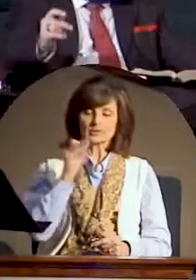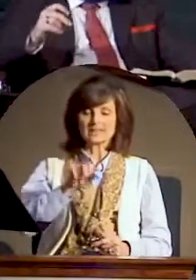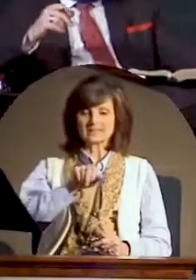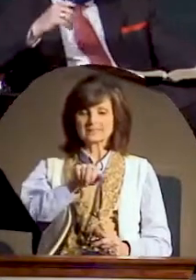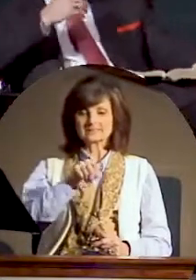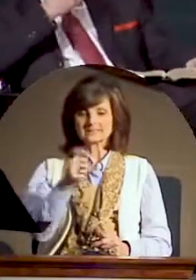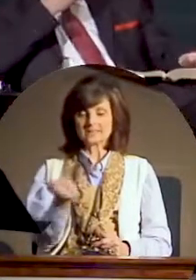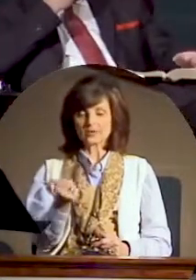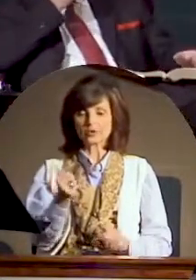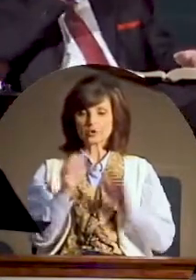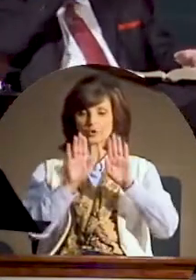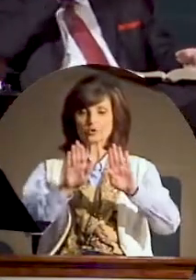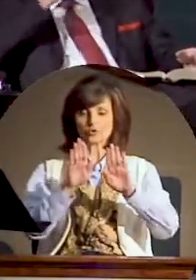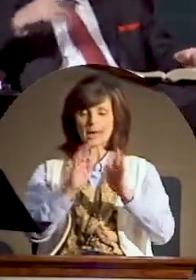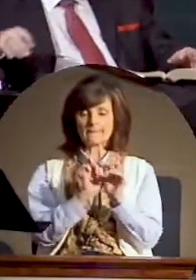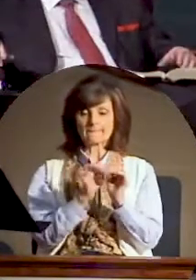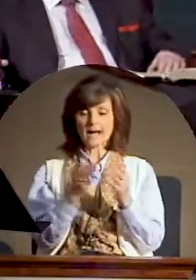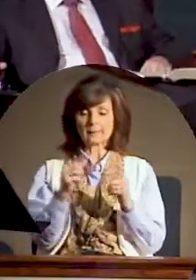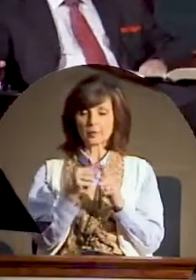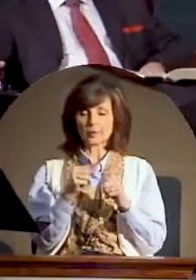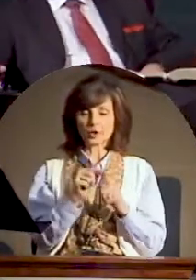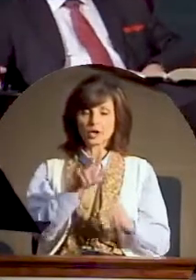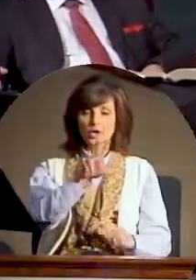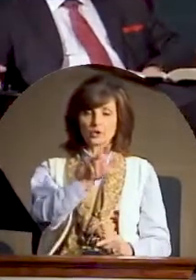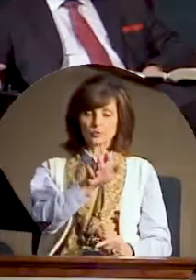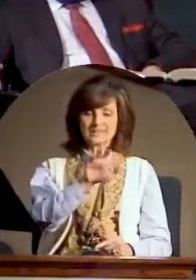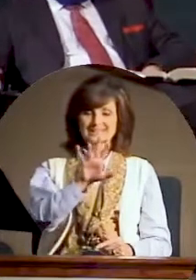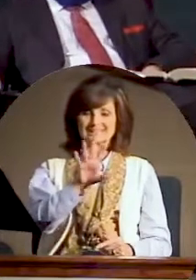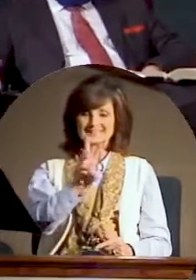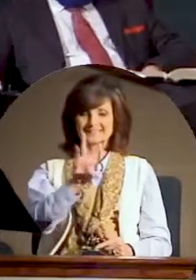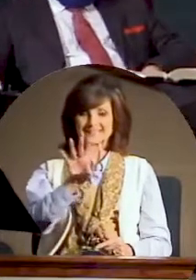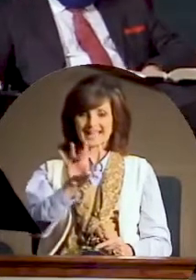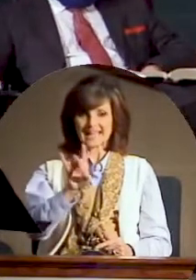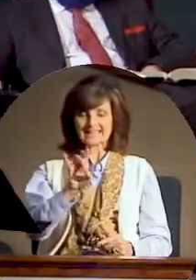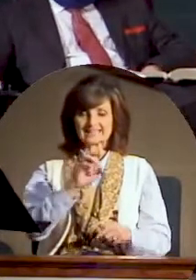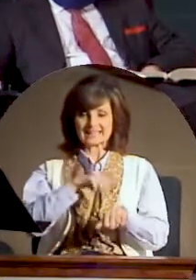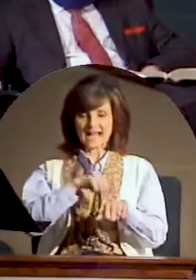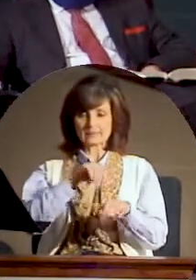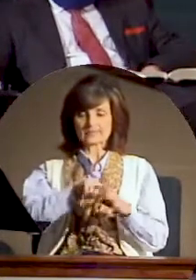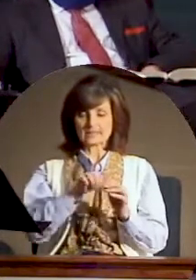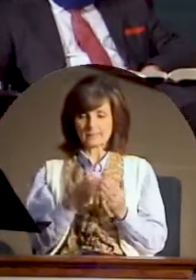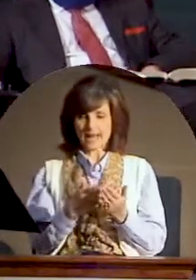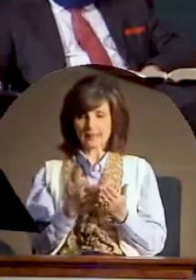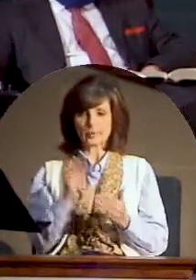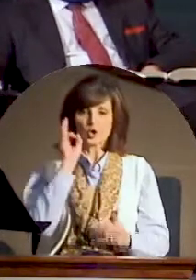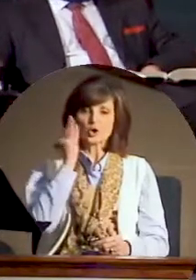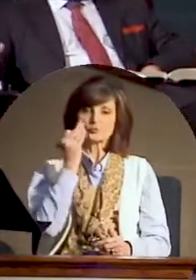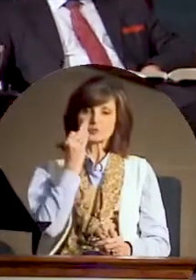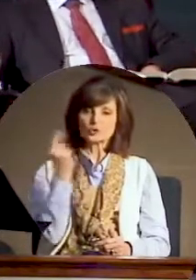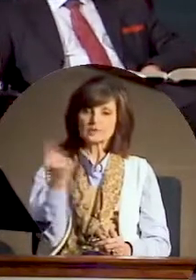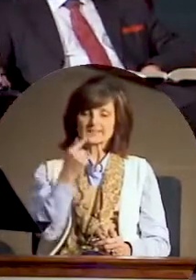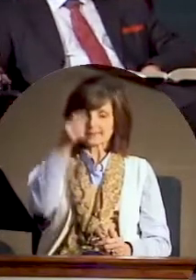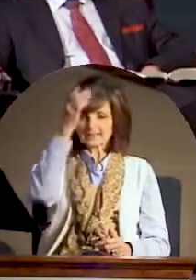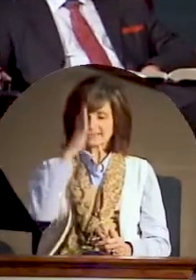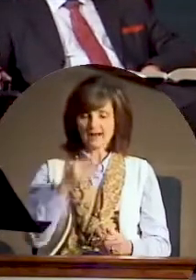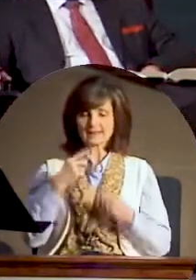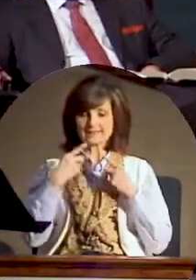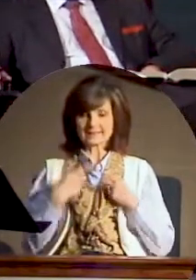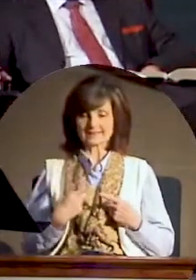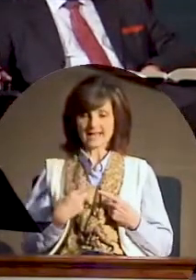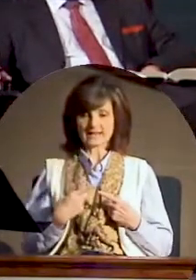those great Bible words mentioned 368 times in the Bible. And fruit is something that God